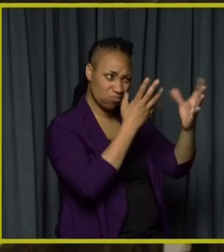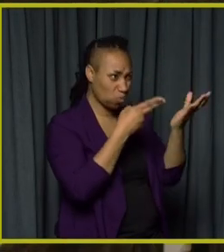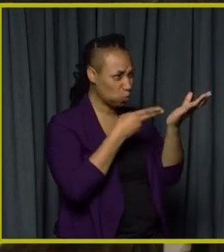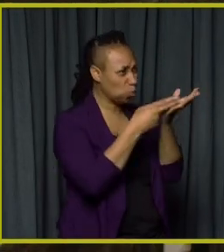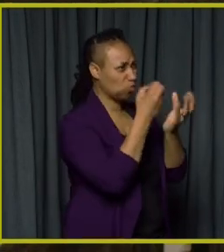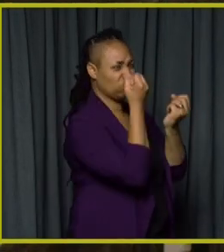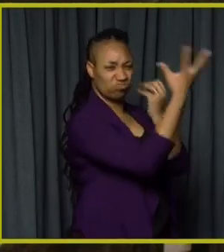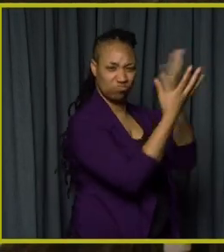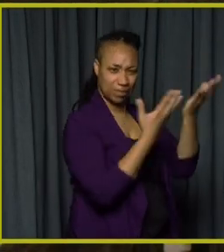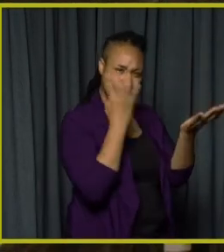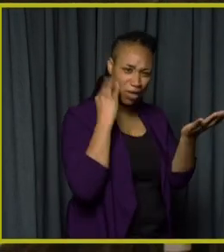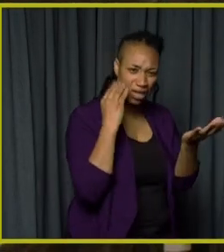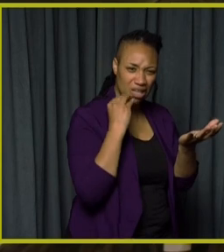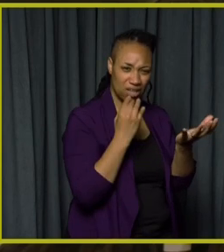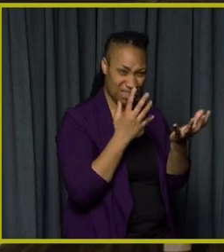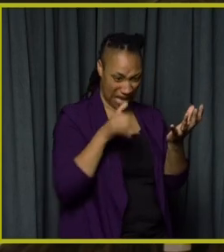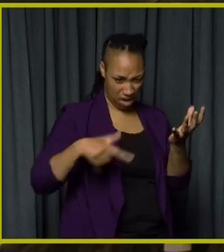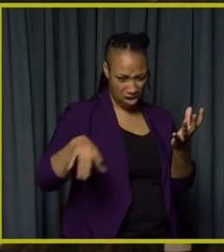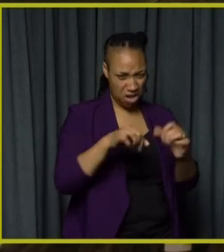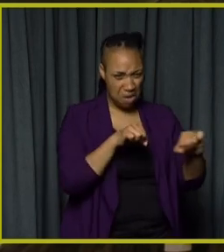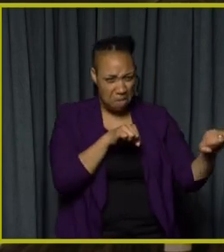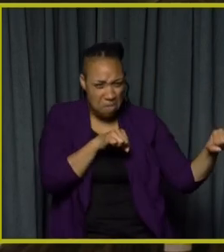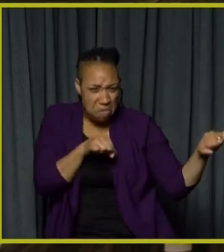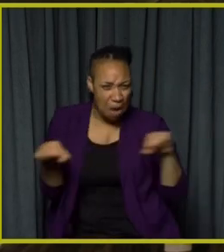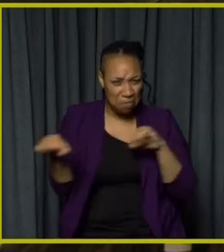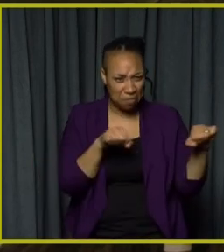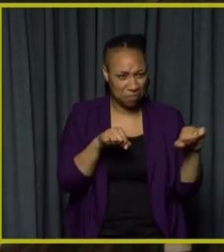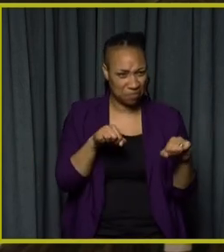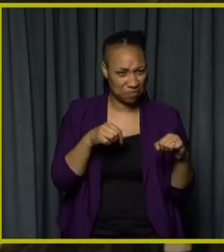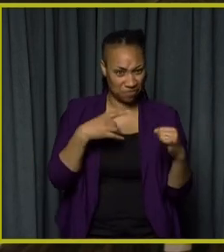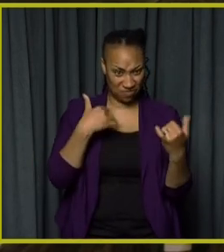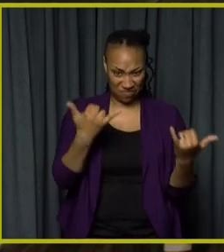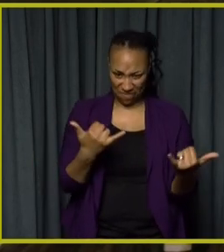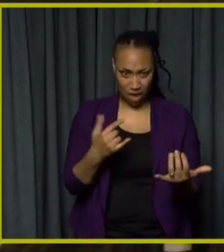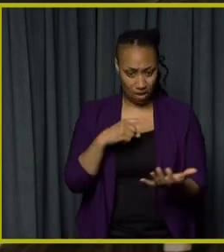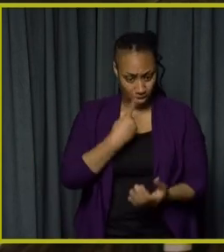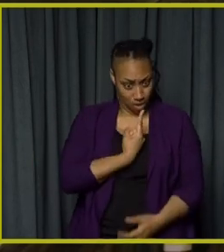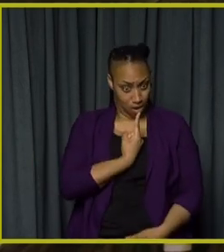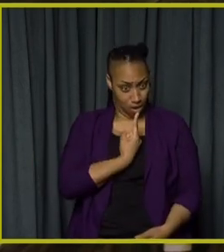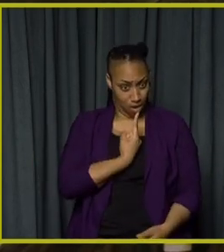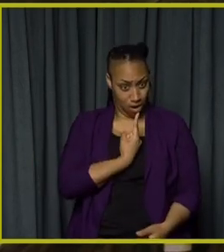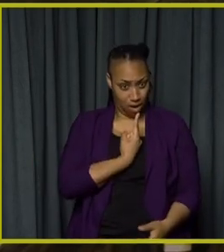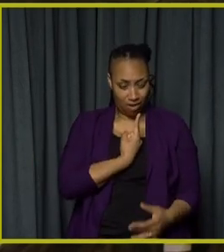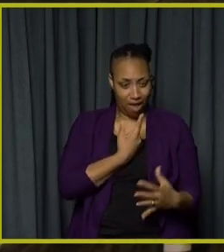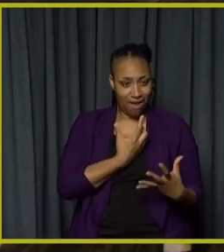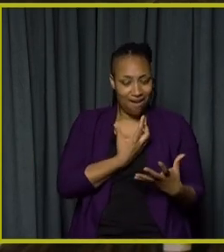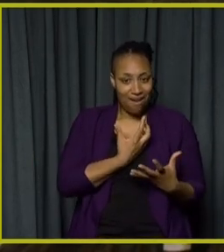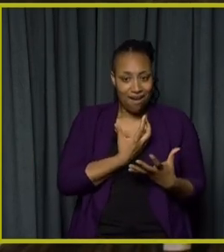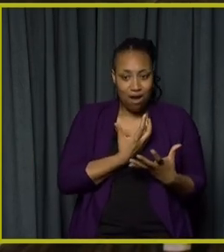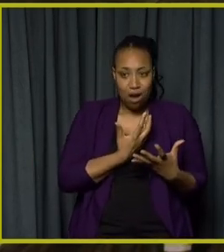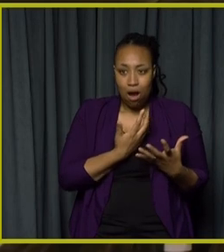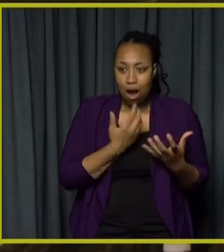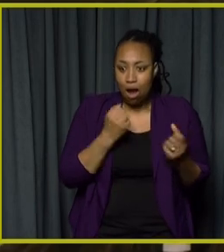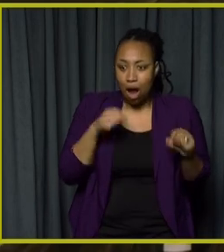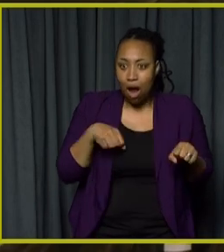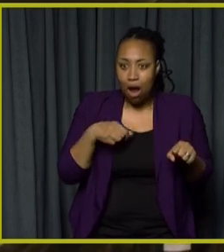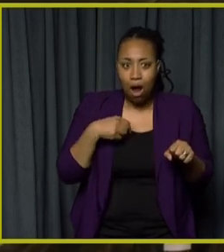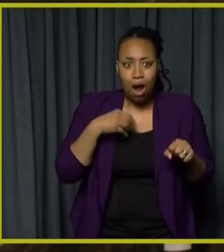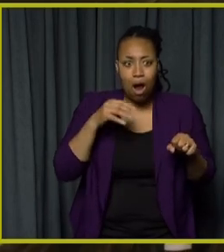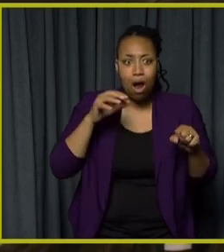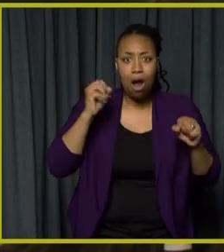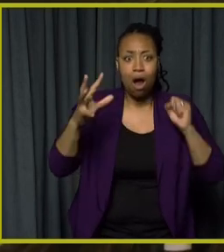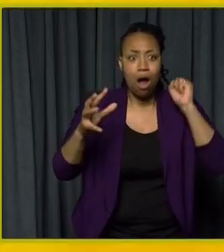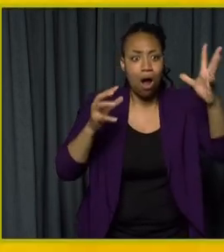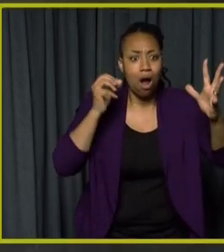I found my voice when I joined a cause bigger than myself. That cause